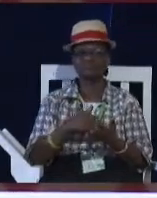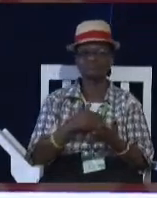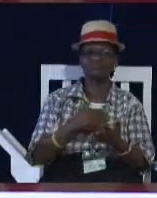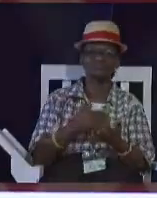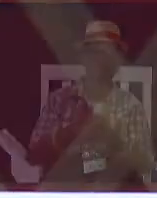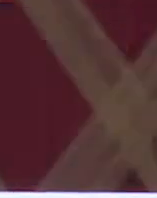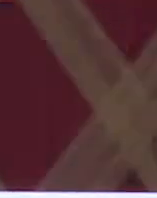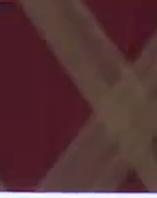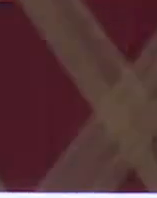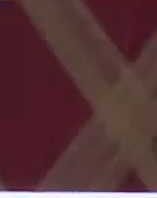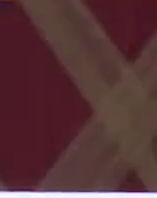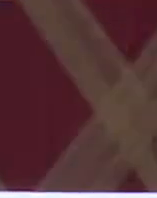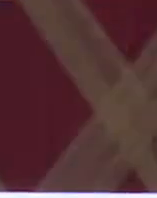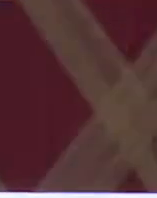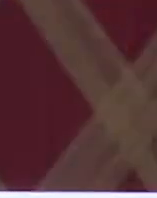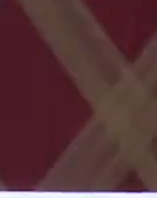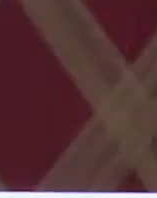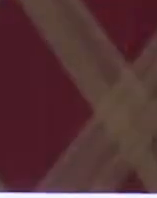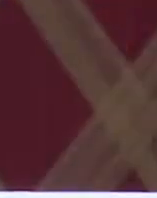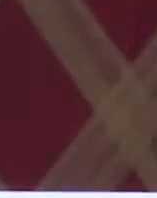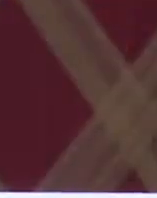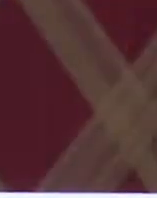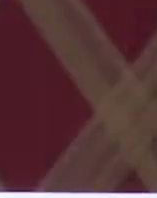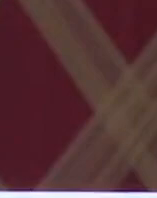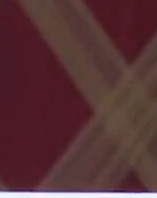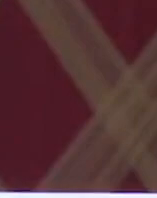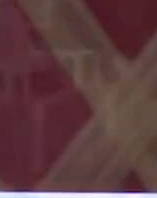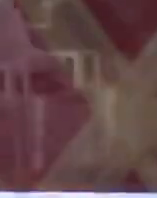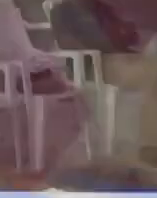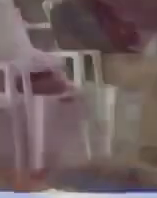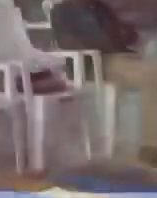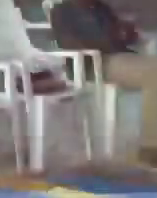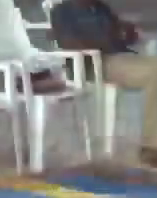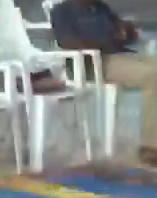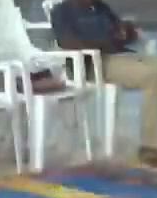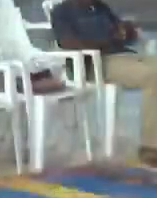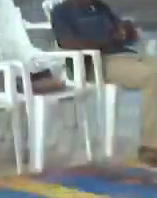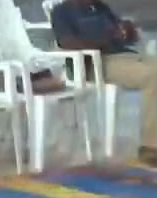These are the days of the Lord's reign.